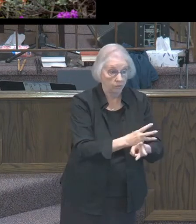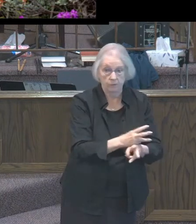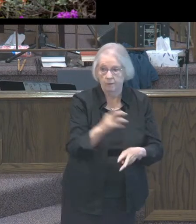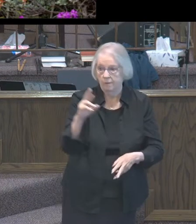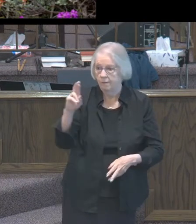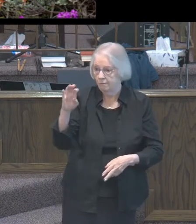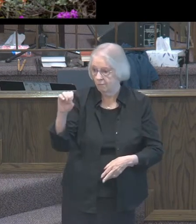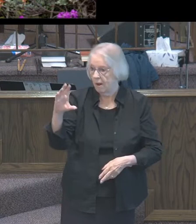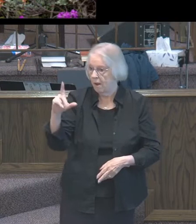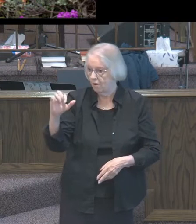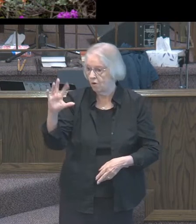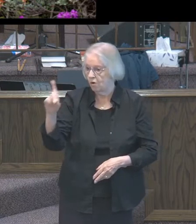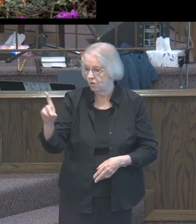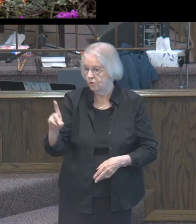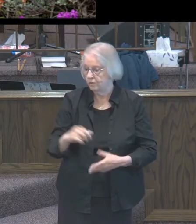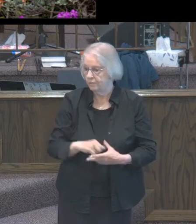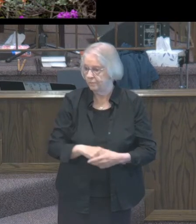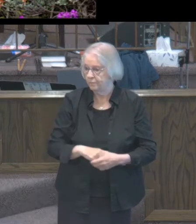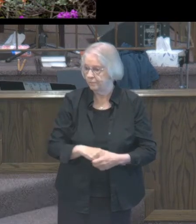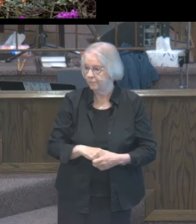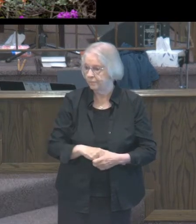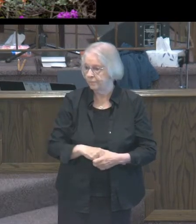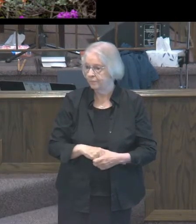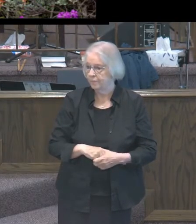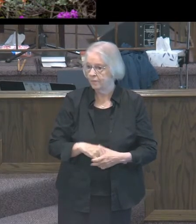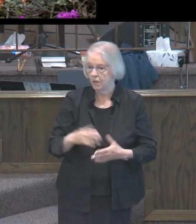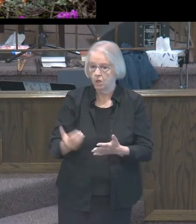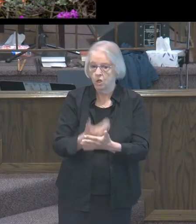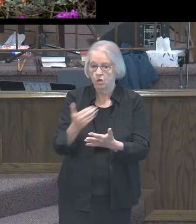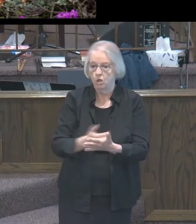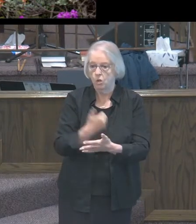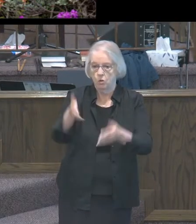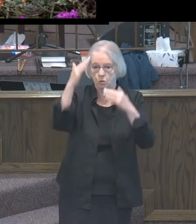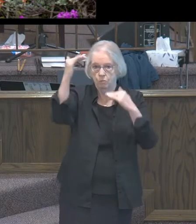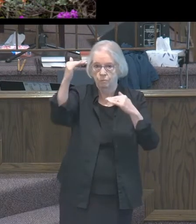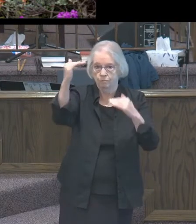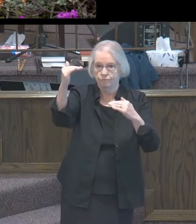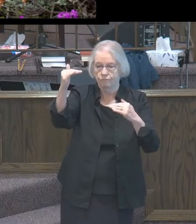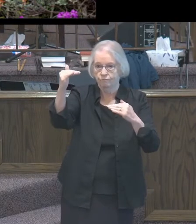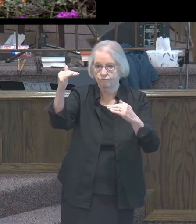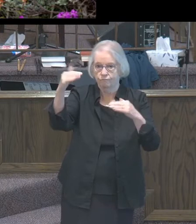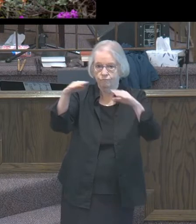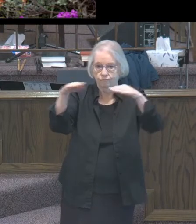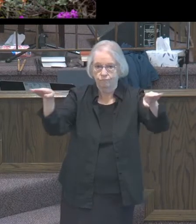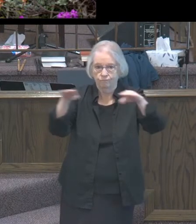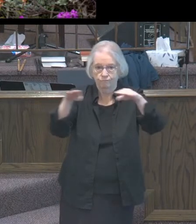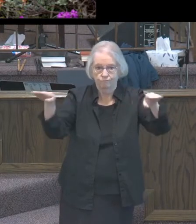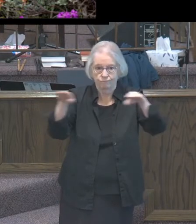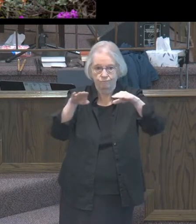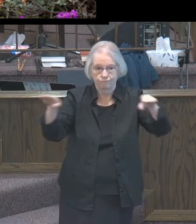are, those new records, they are the new standards with which you need